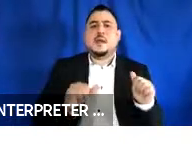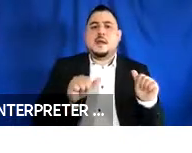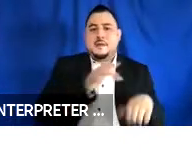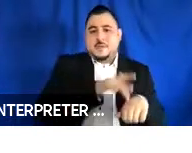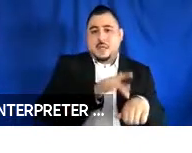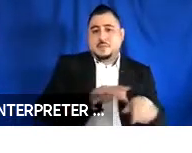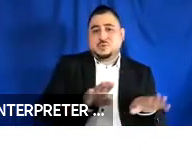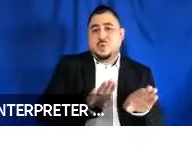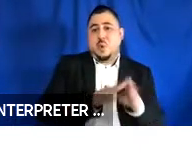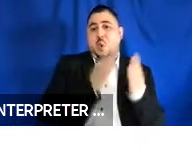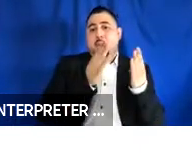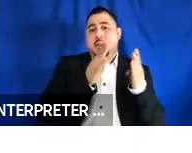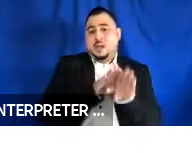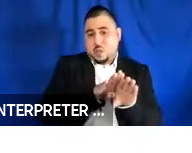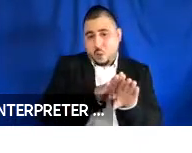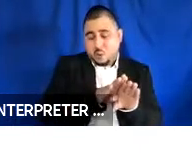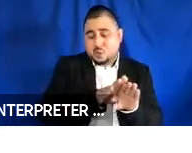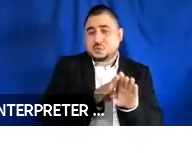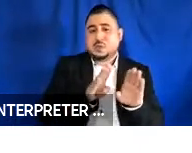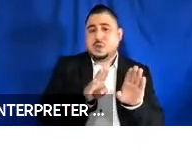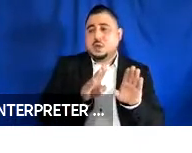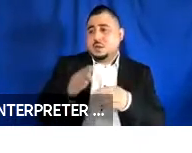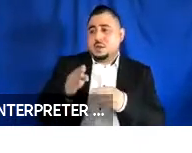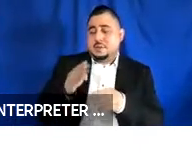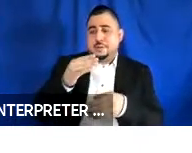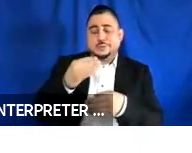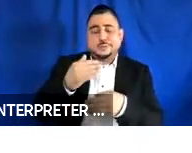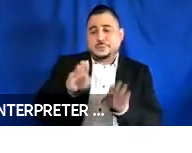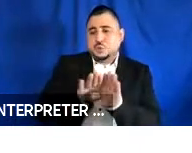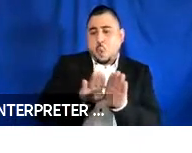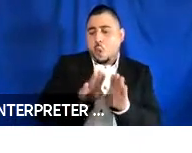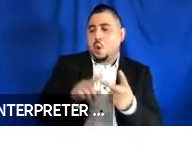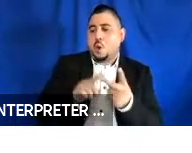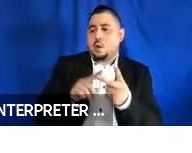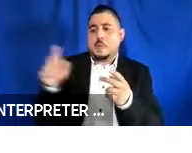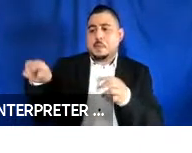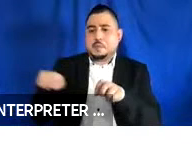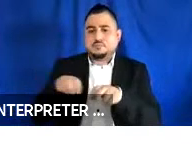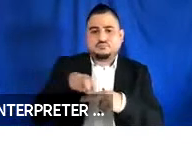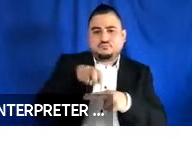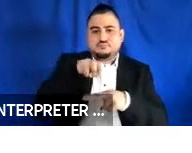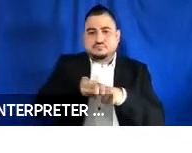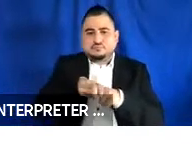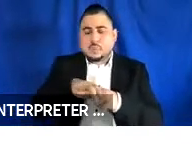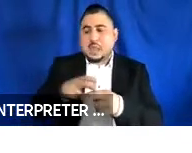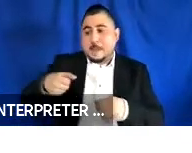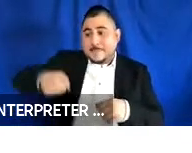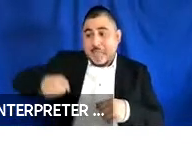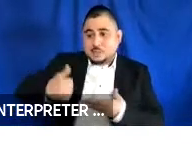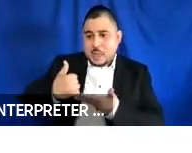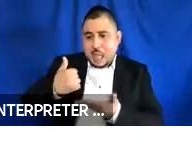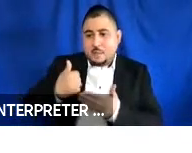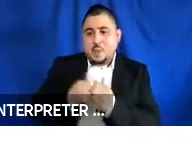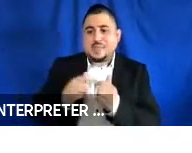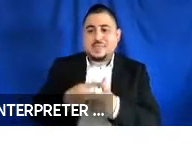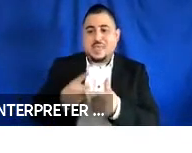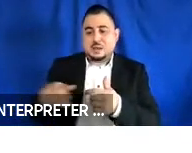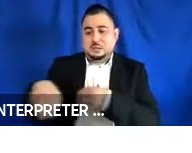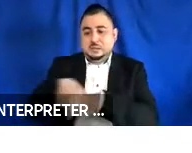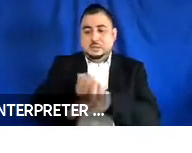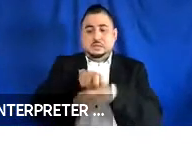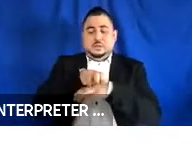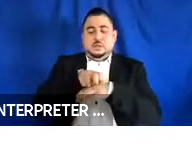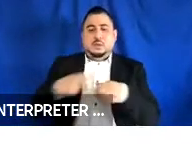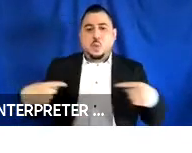close vehicle doors, to provide guidance to available seats, to help with passenger bags, and to secure wheelchairs and/or